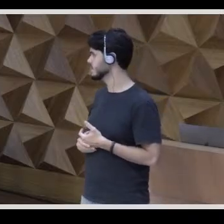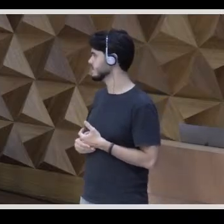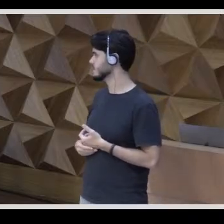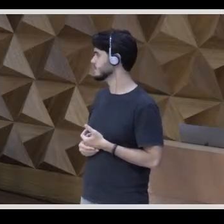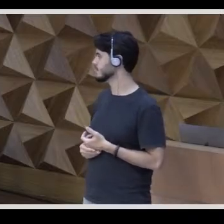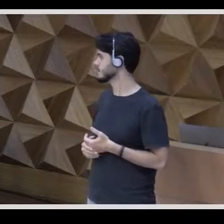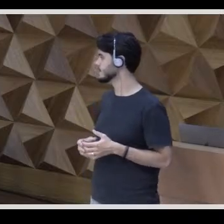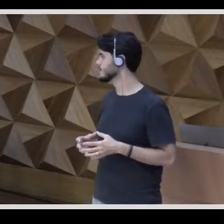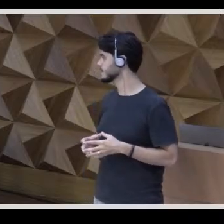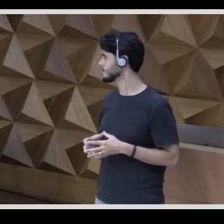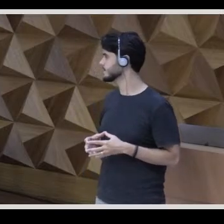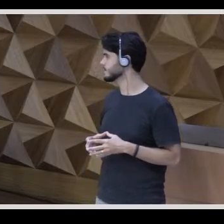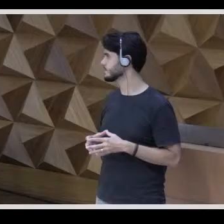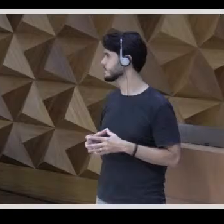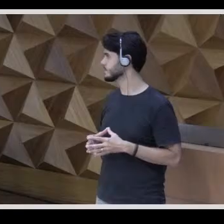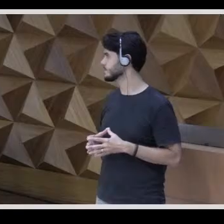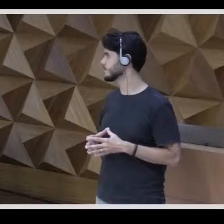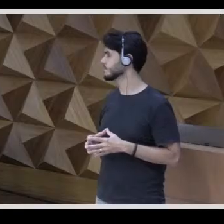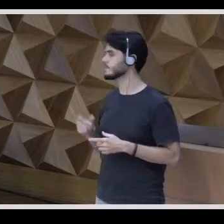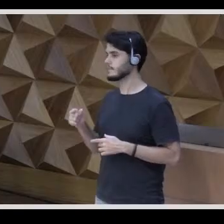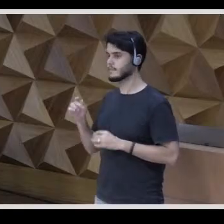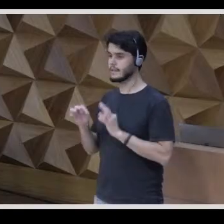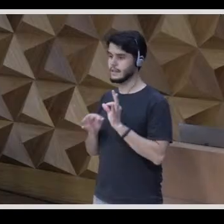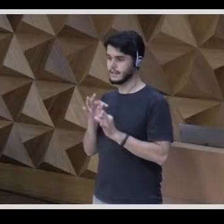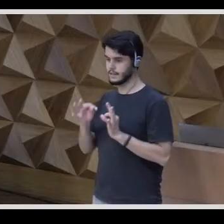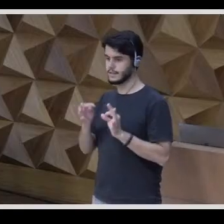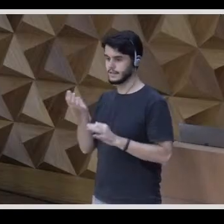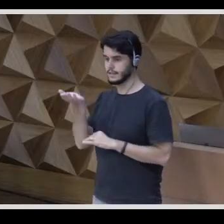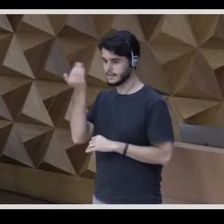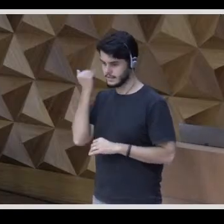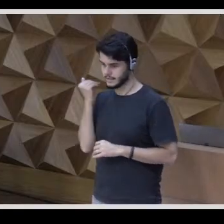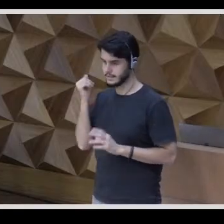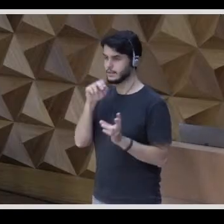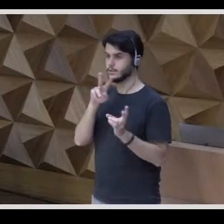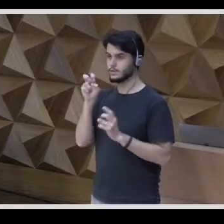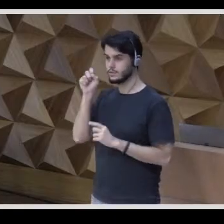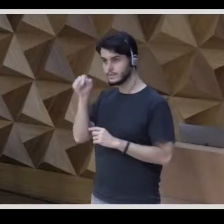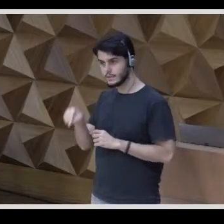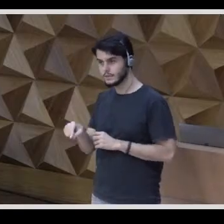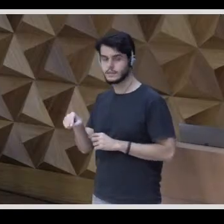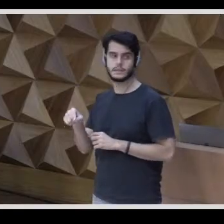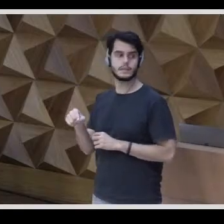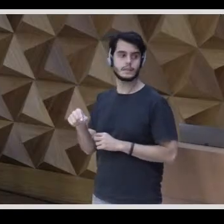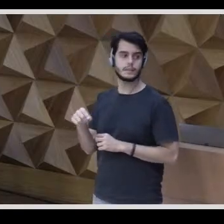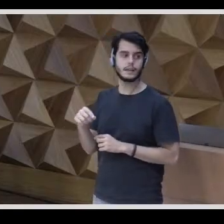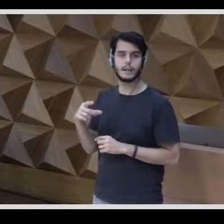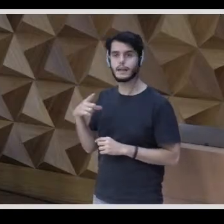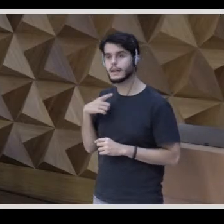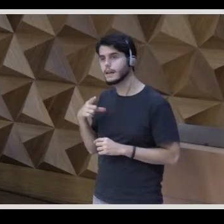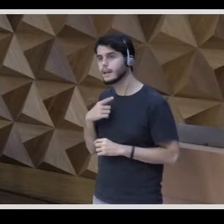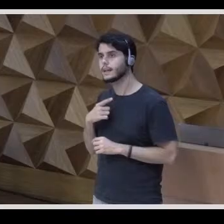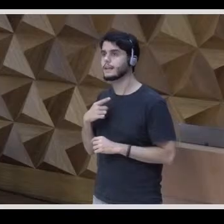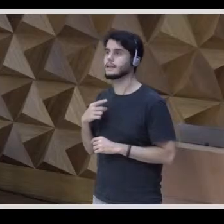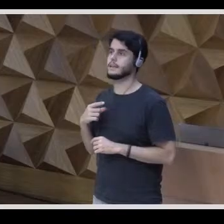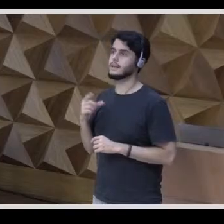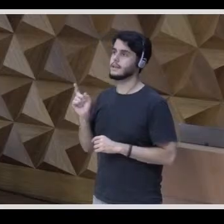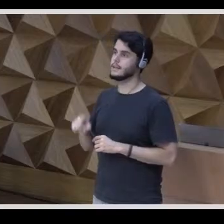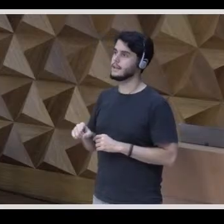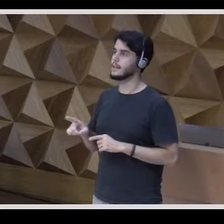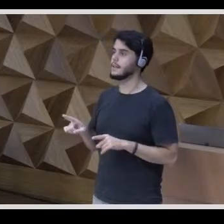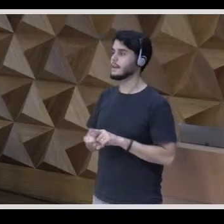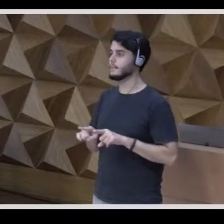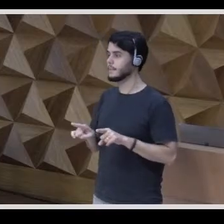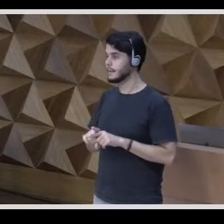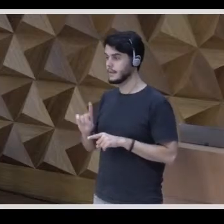by stealth. You know, it's kind of the infiltration of everything. So the fact that we don't understand it and we can't see it makes it even